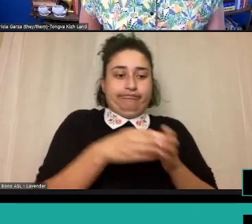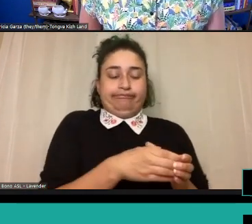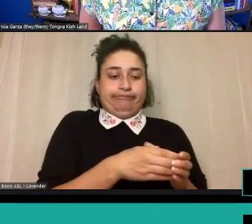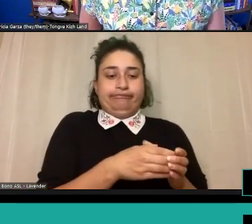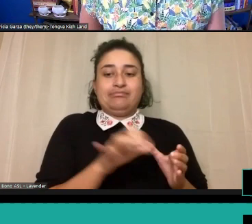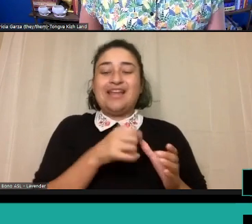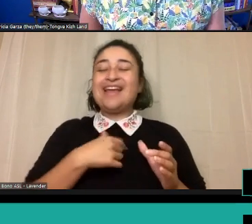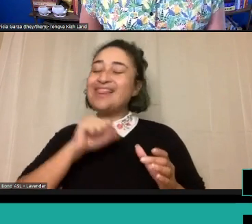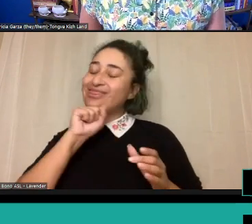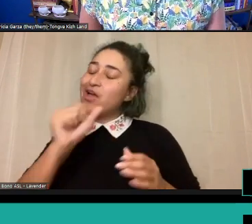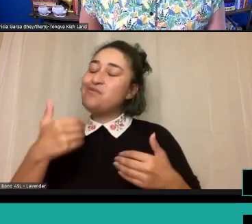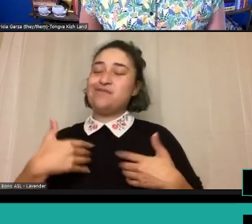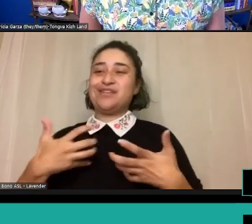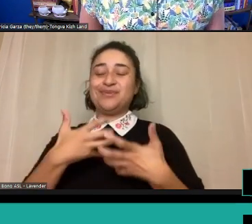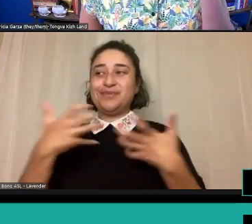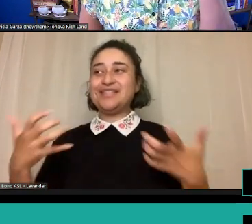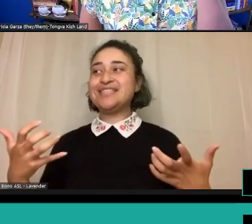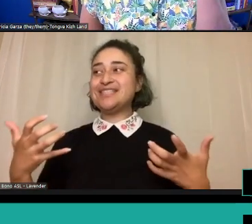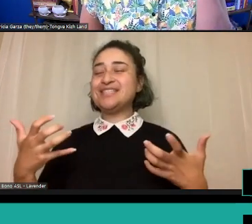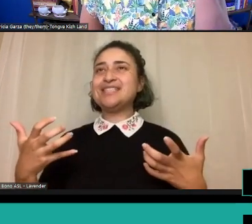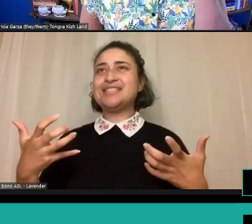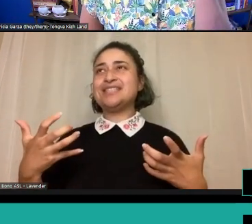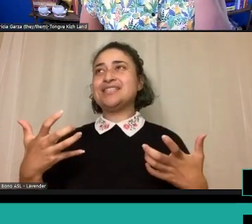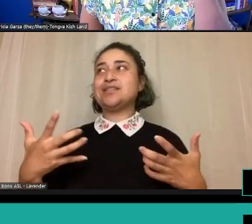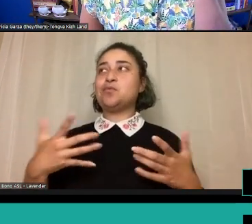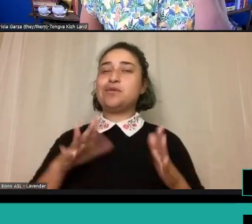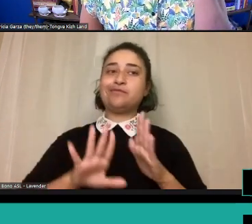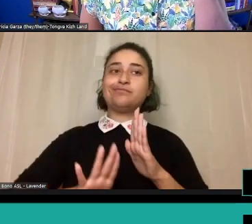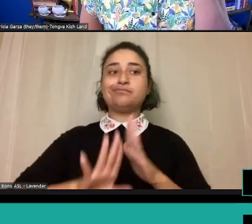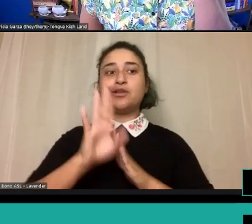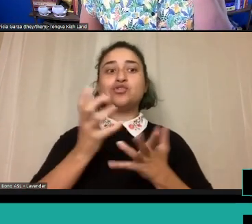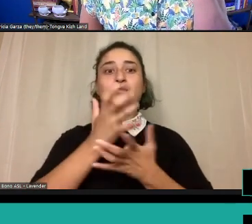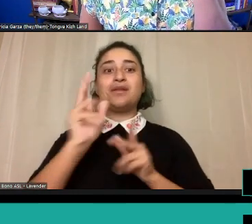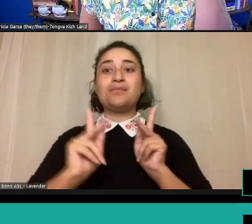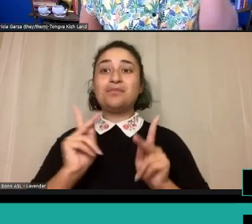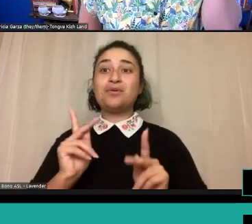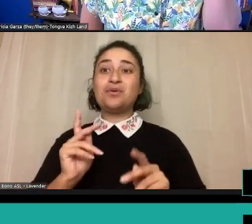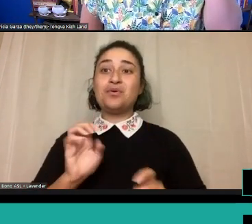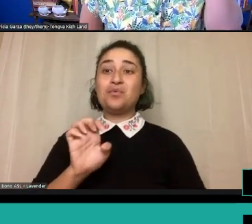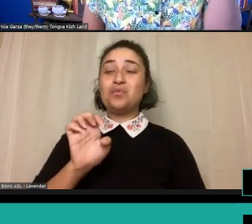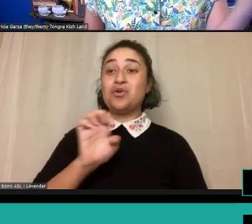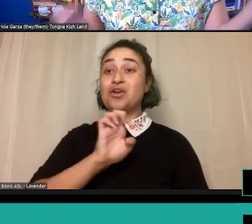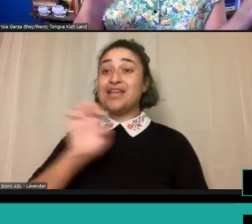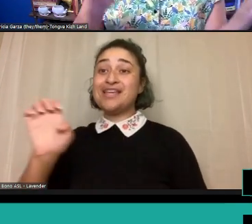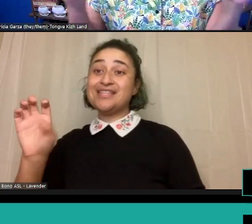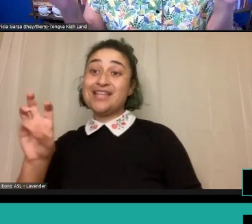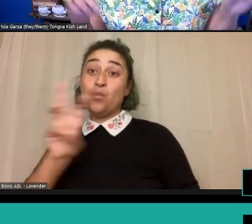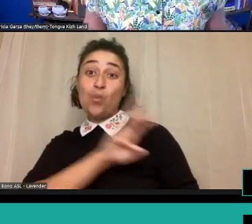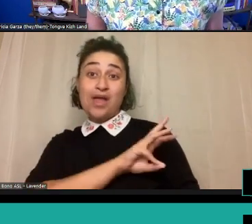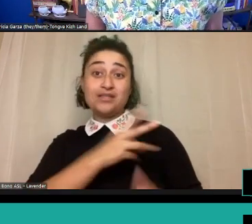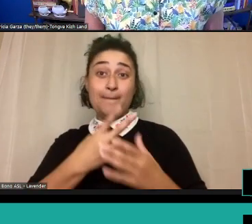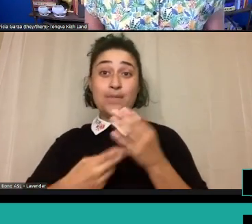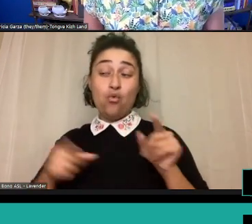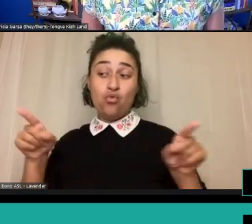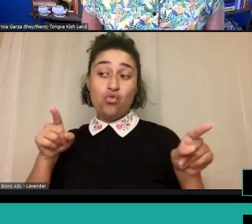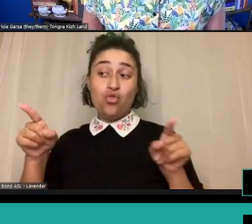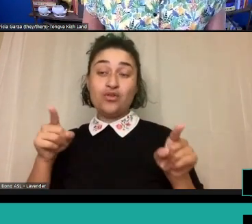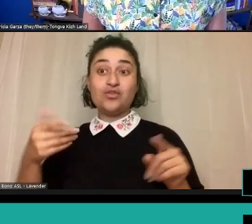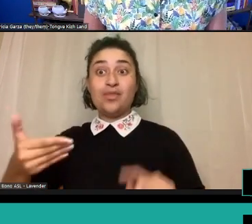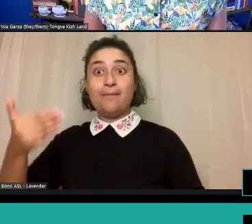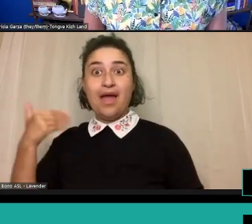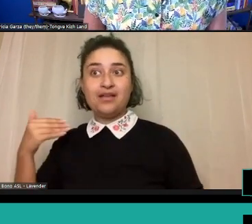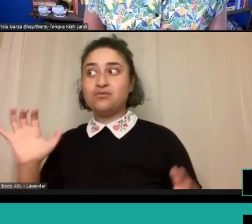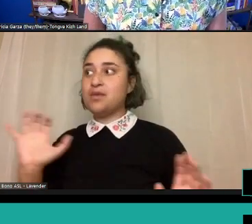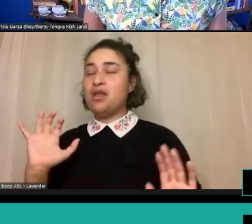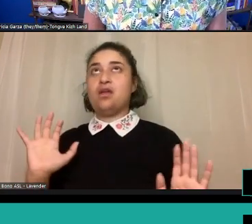we've had so many, we've brought up so many people. We're East West Coast. Right. And so in the past, it would have been like, oh, you